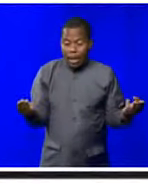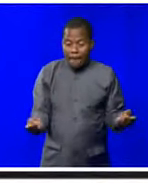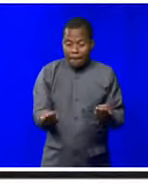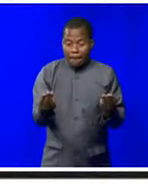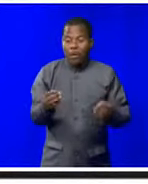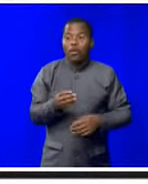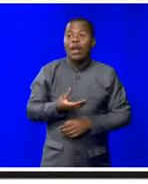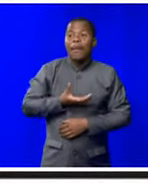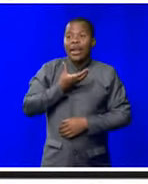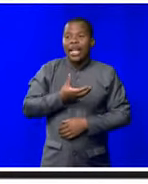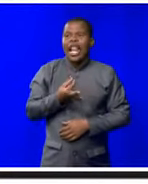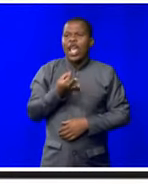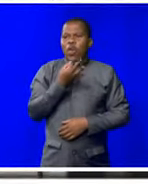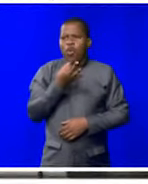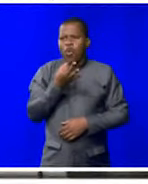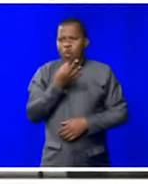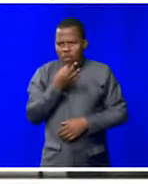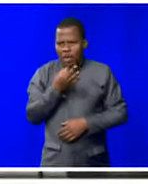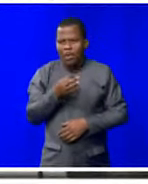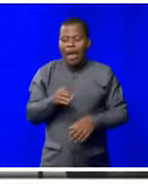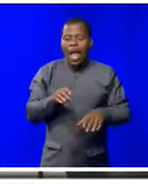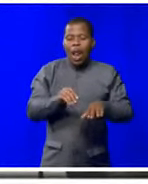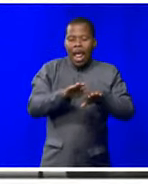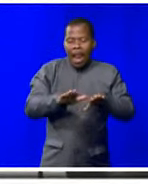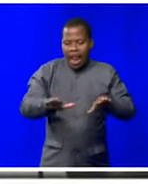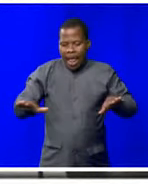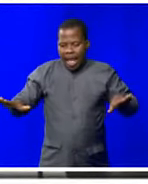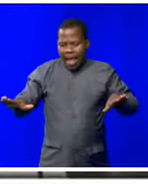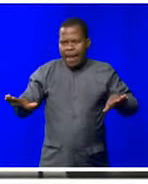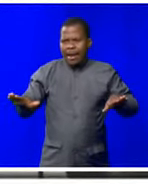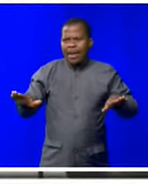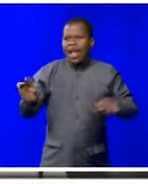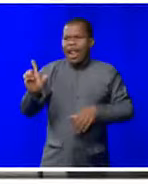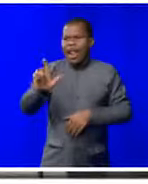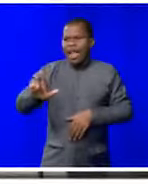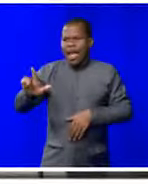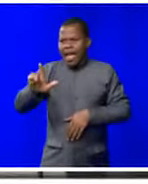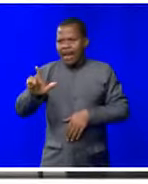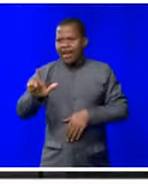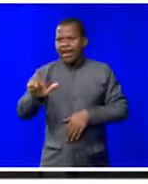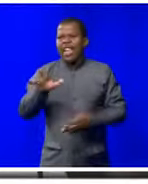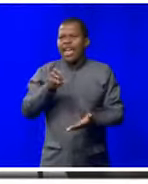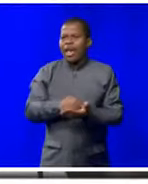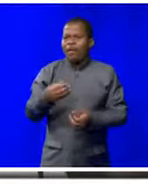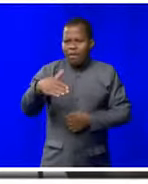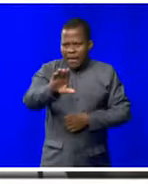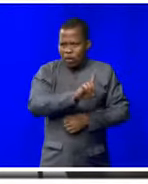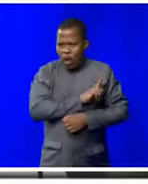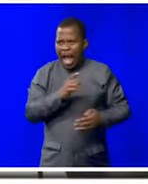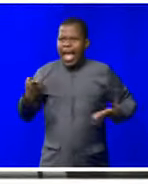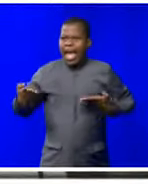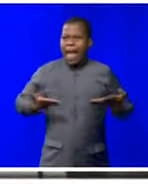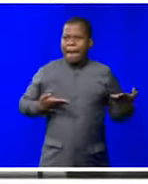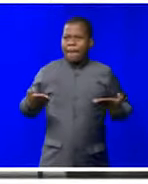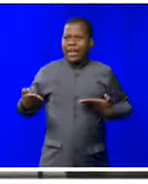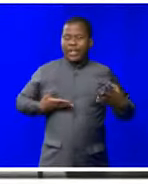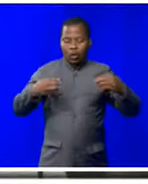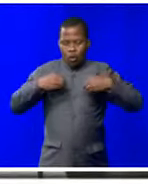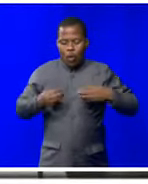so they could start their businesses. Lengutholile umhlaba unemali sibani